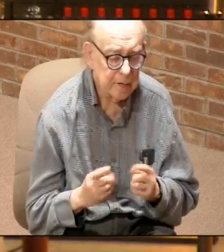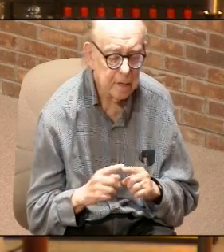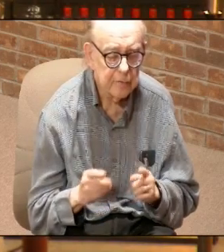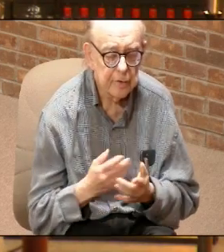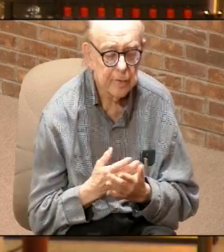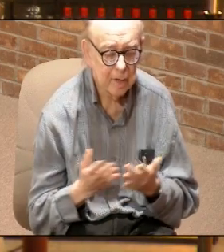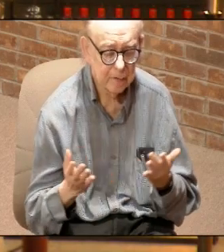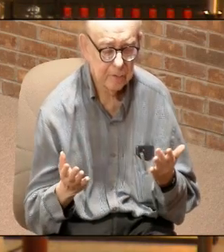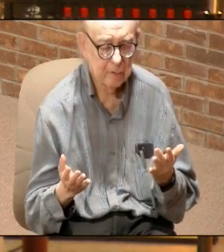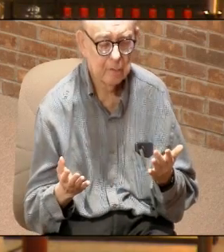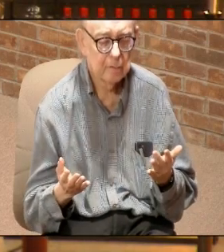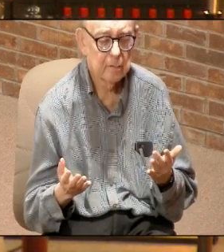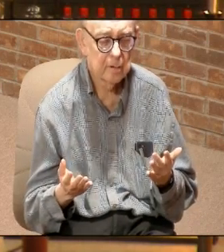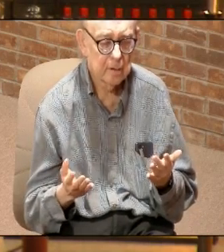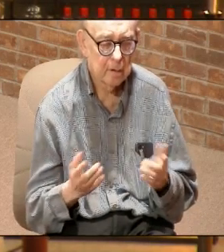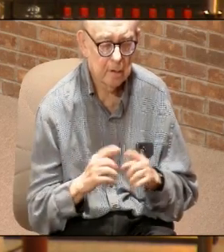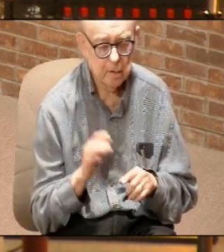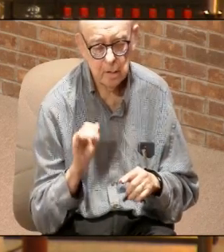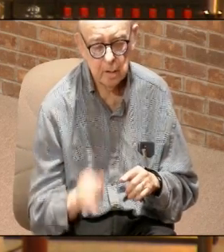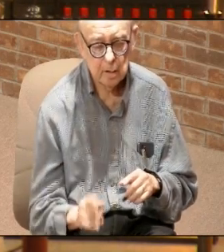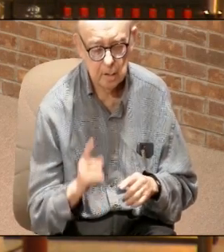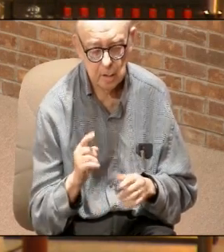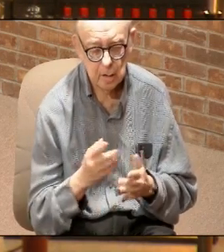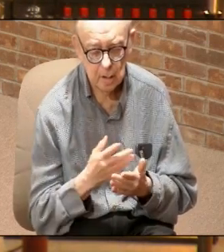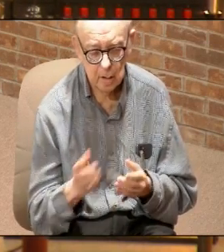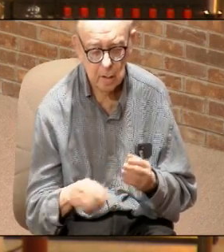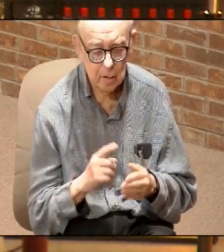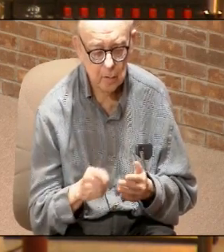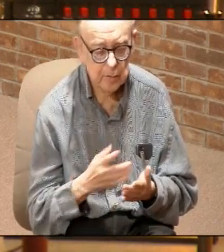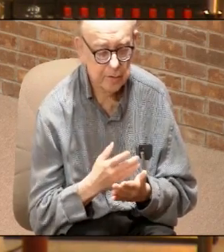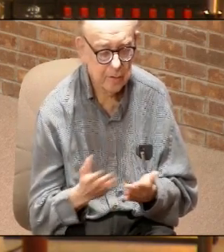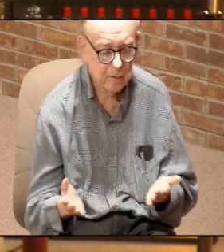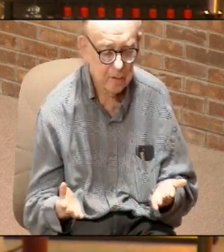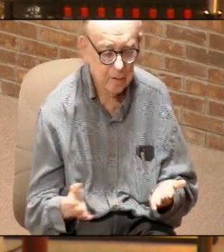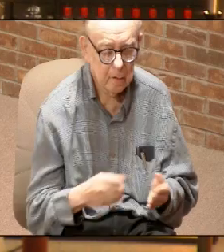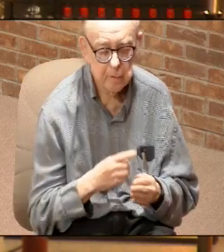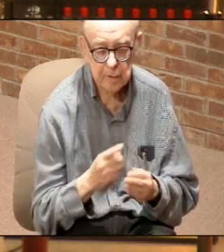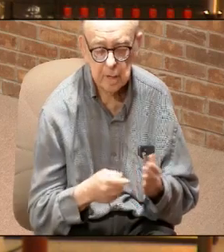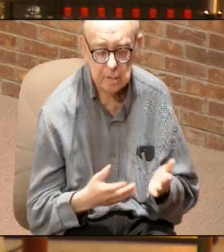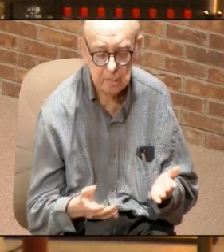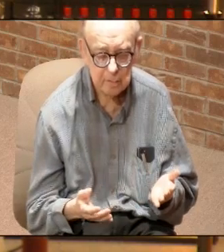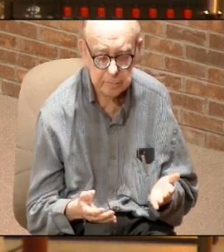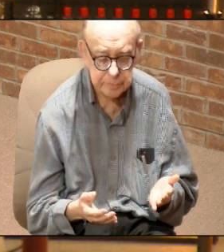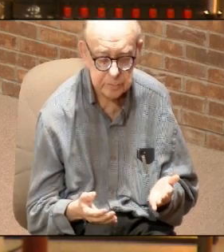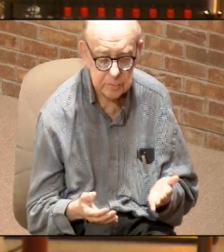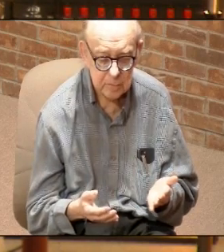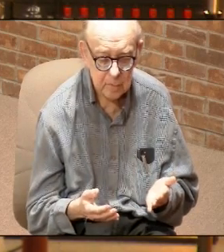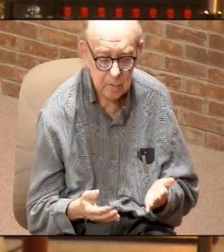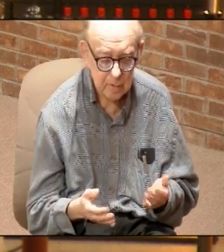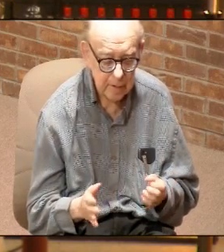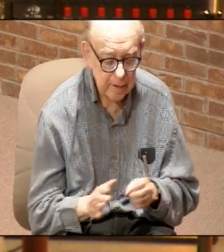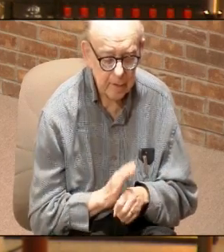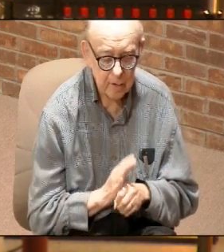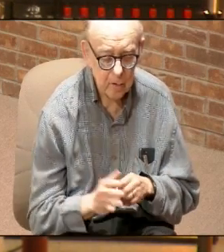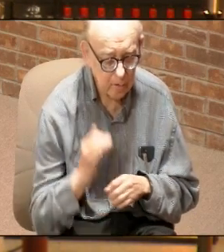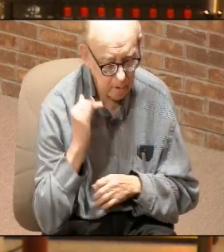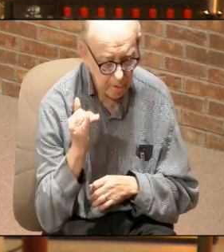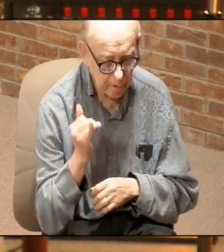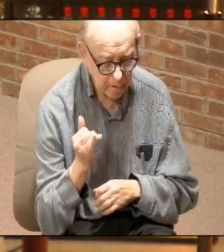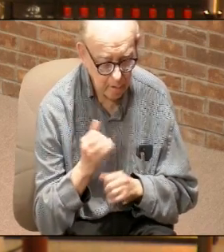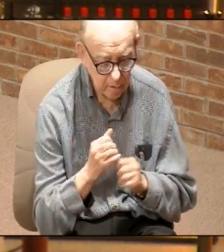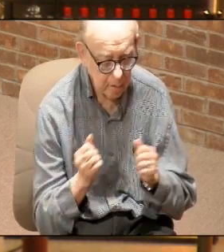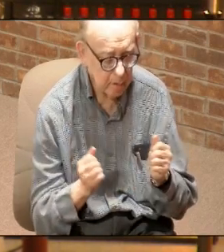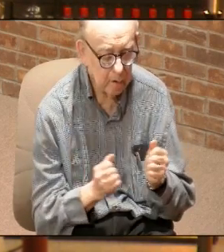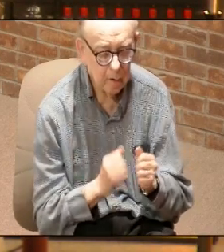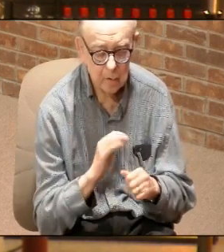things. But yet the one thing about all of this, again, is the whole idea